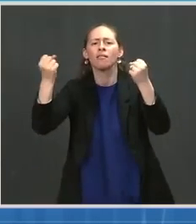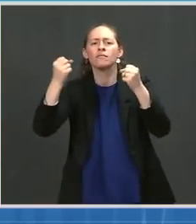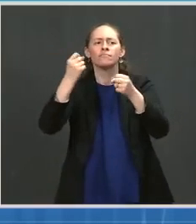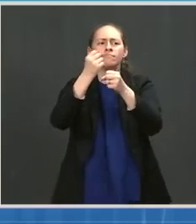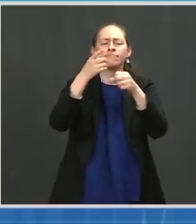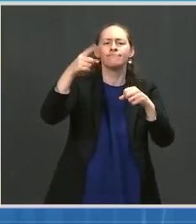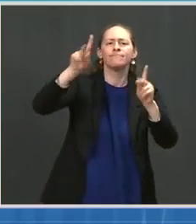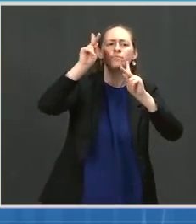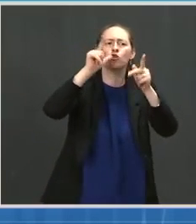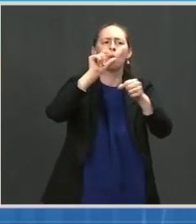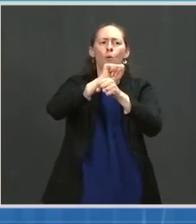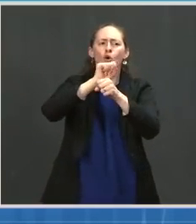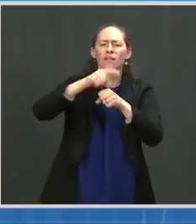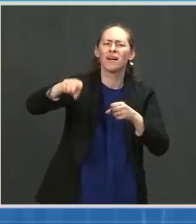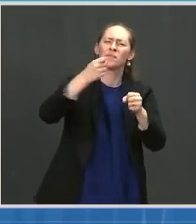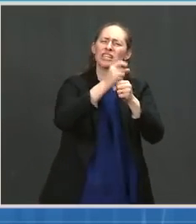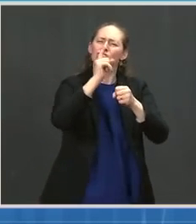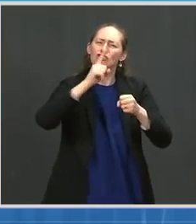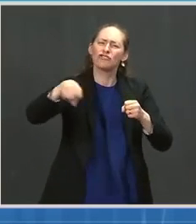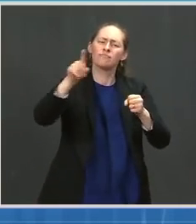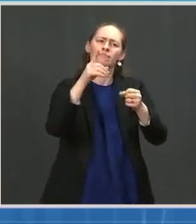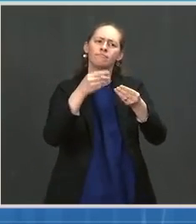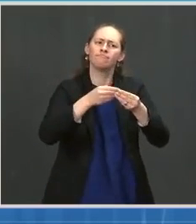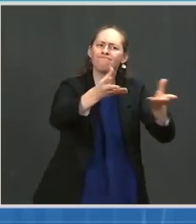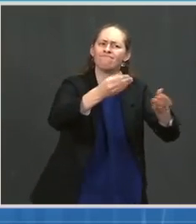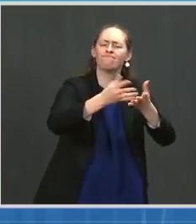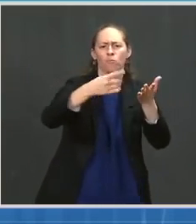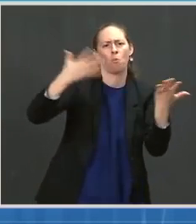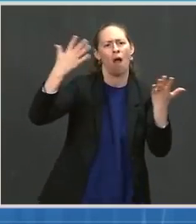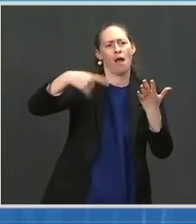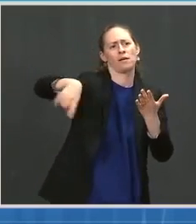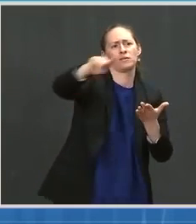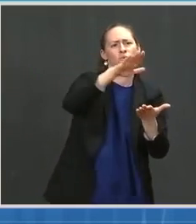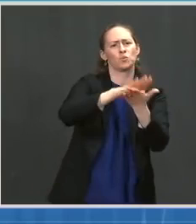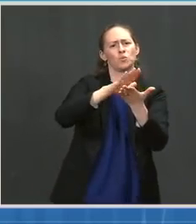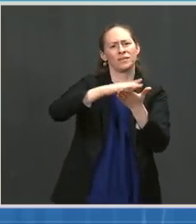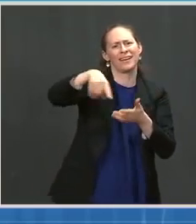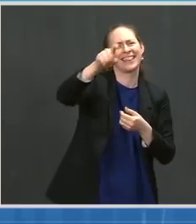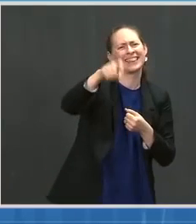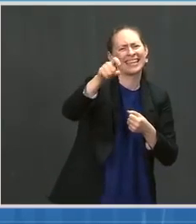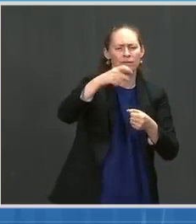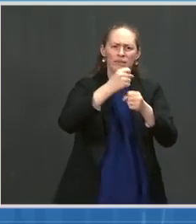assist schools and states in standing up and implementing these programs. As these